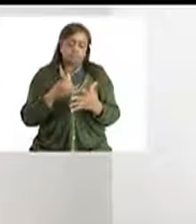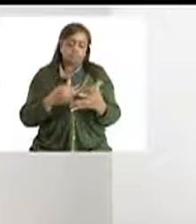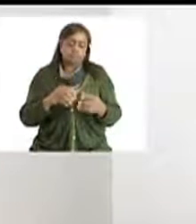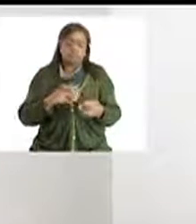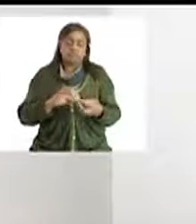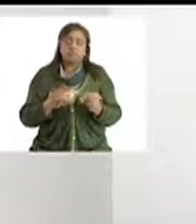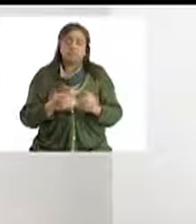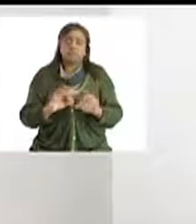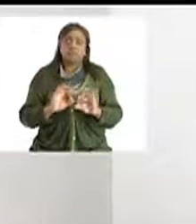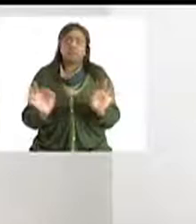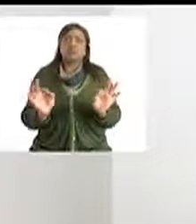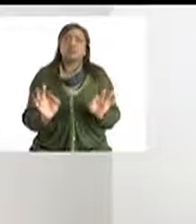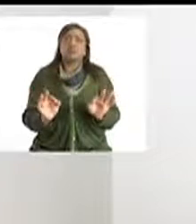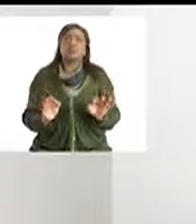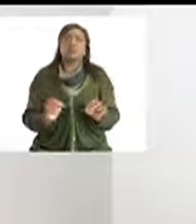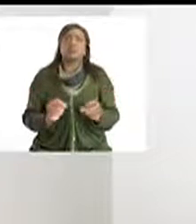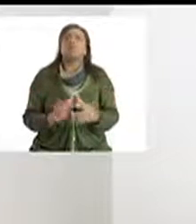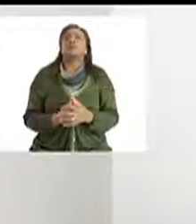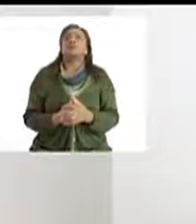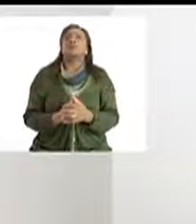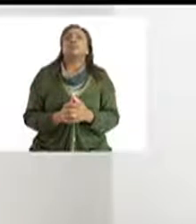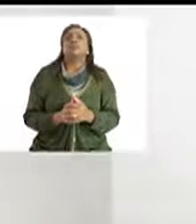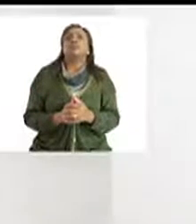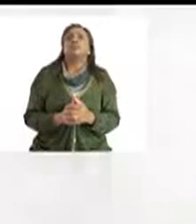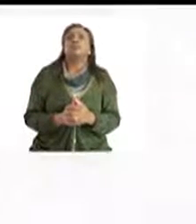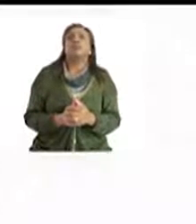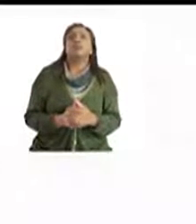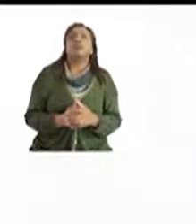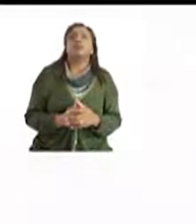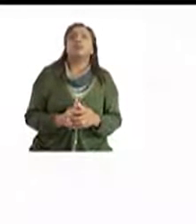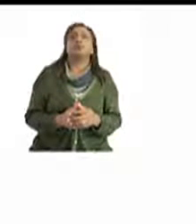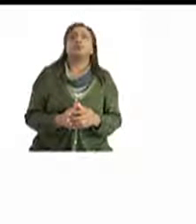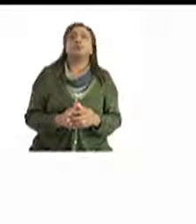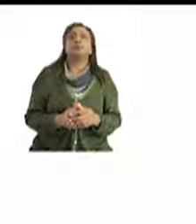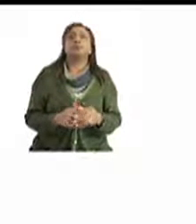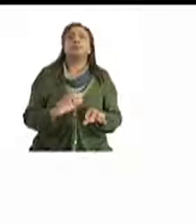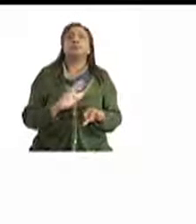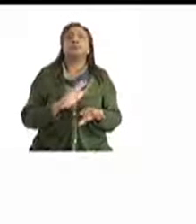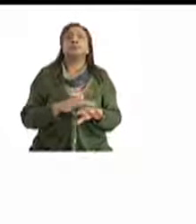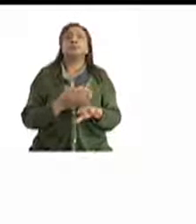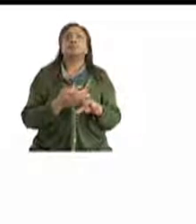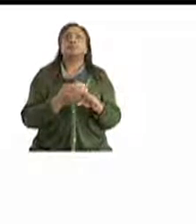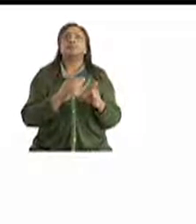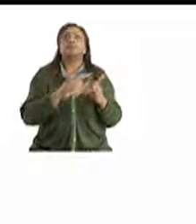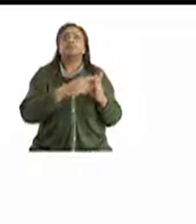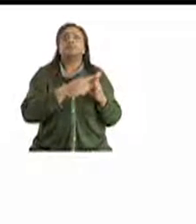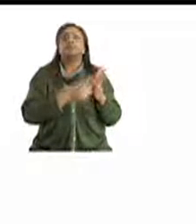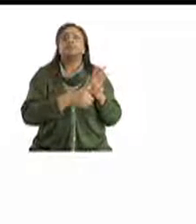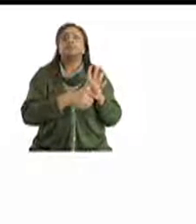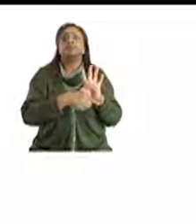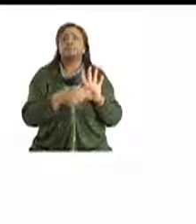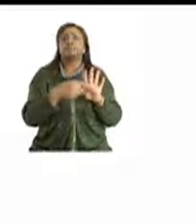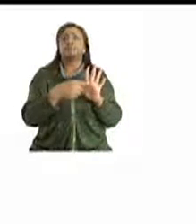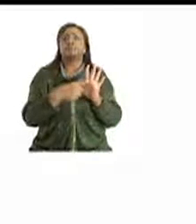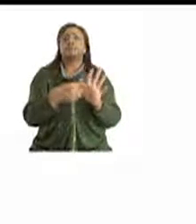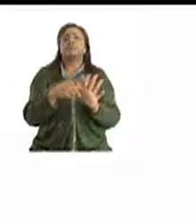hospitals, the Lifeline and Childline, the Woman and Child Protection